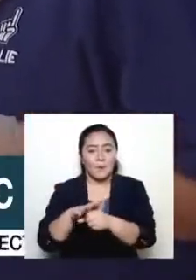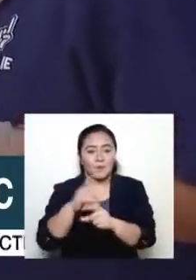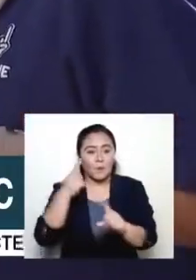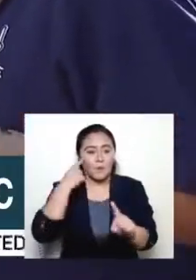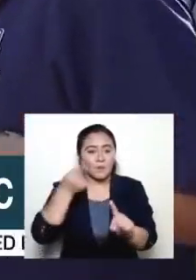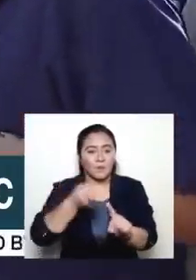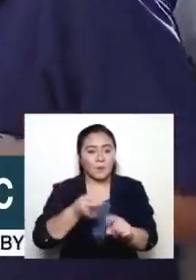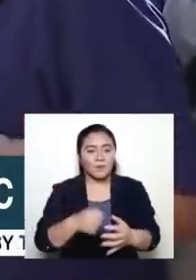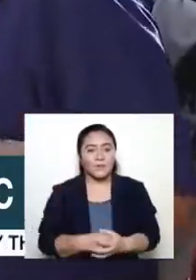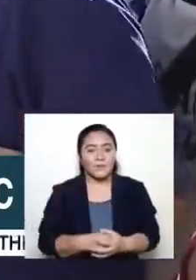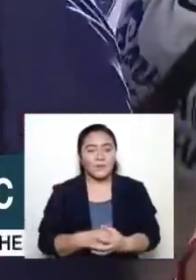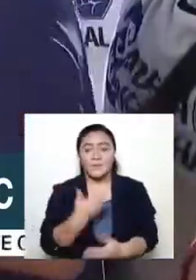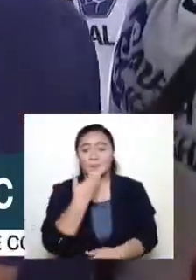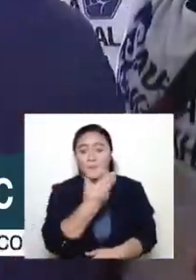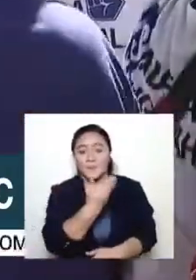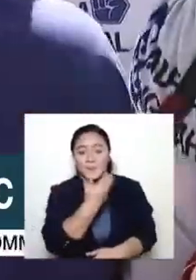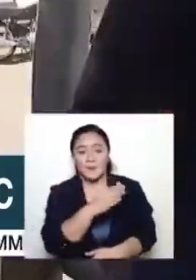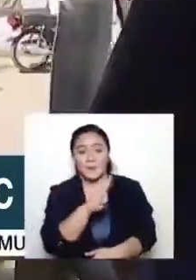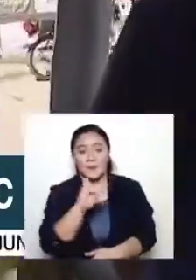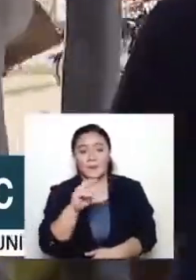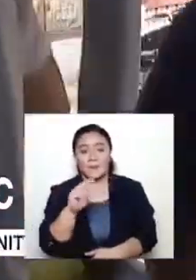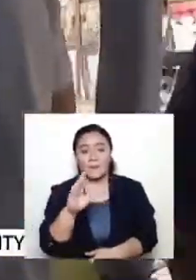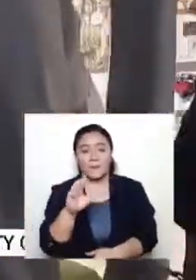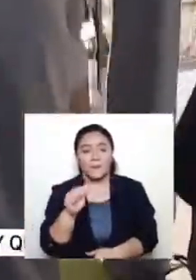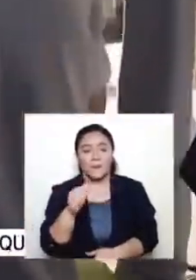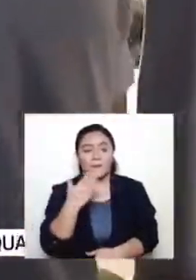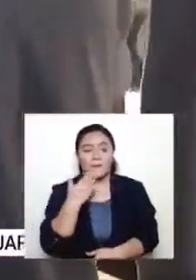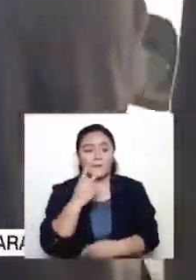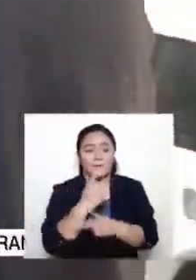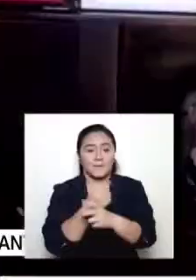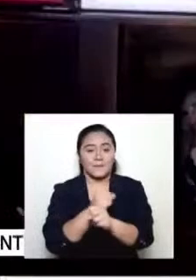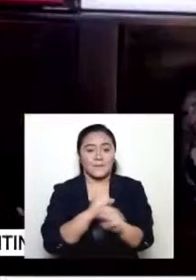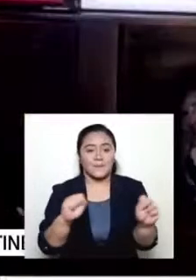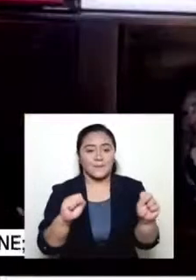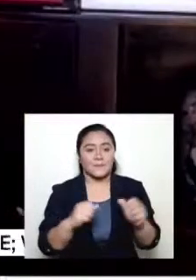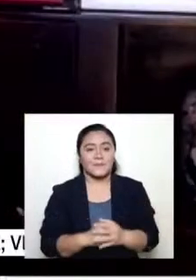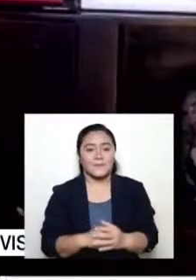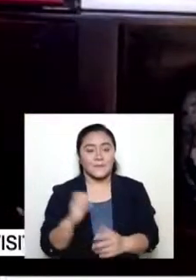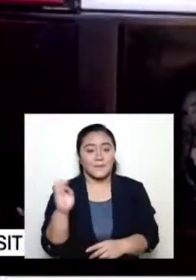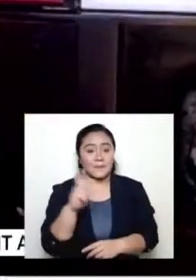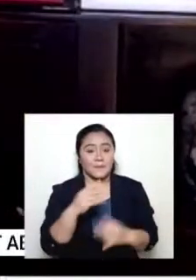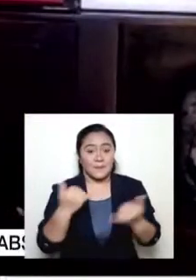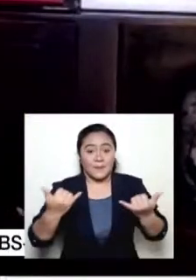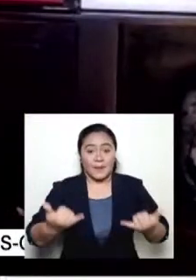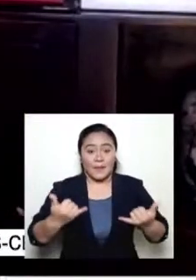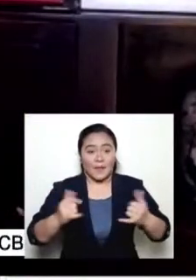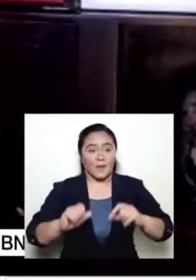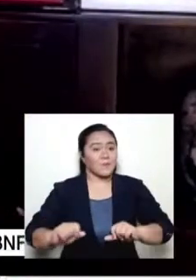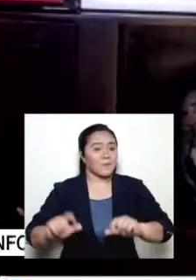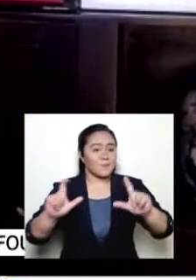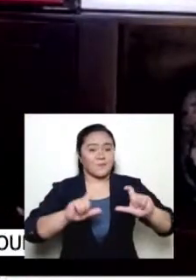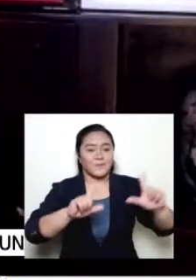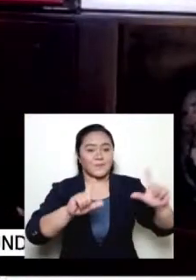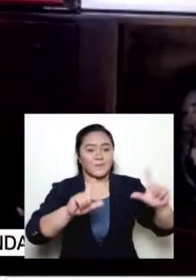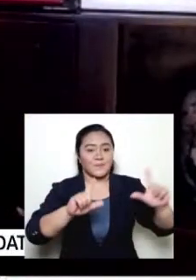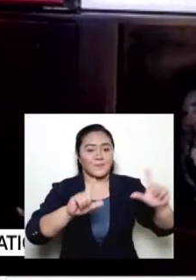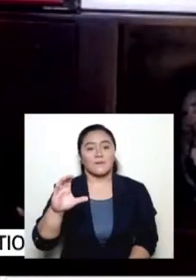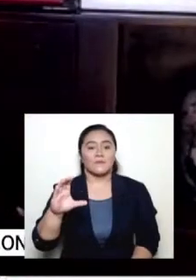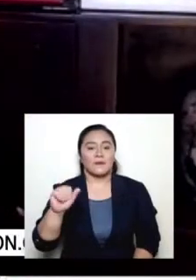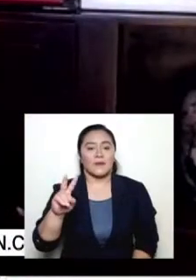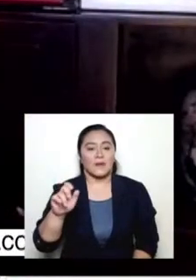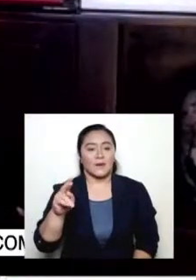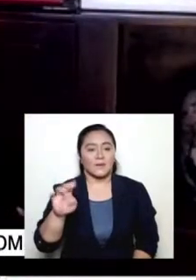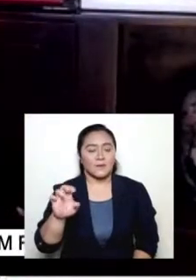Thanks a lot, Bianca Dava, there joining us. Take care, Bianca. Keep safe. And back here for more news, Cavite Representative Boying